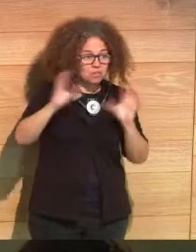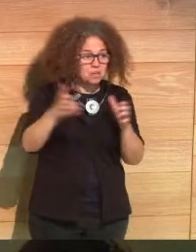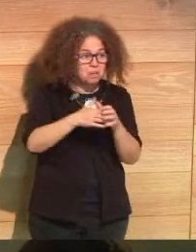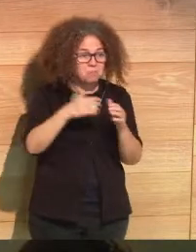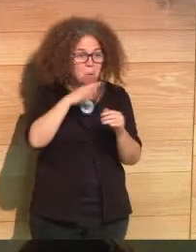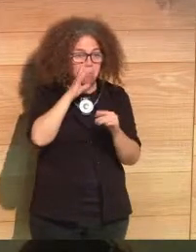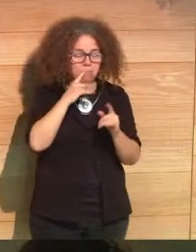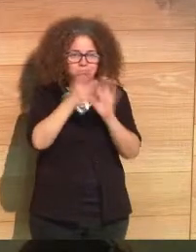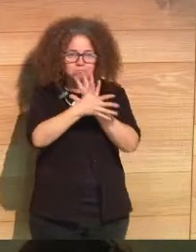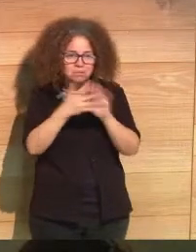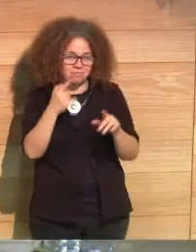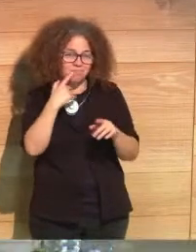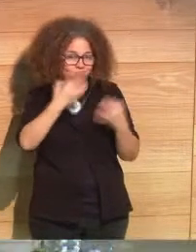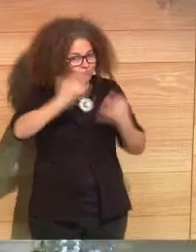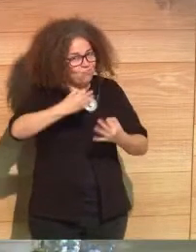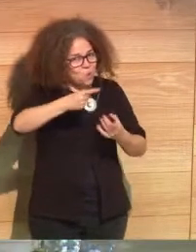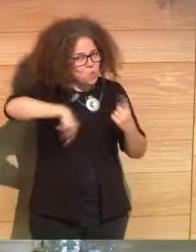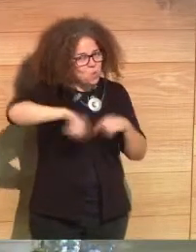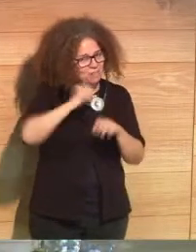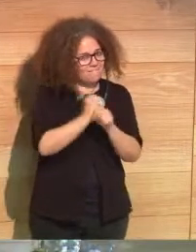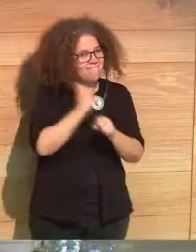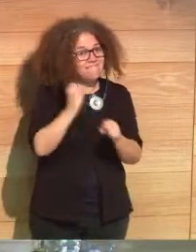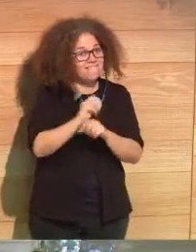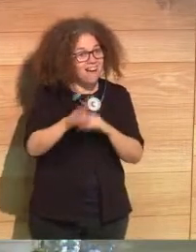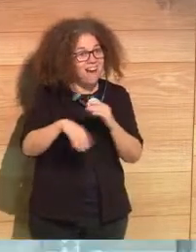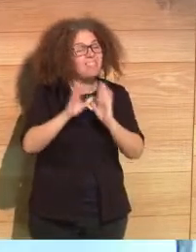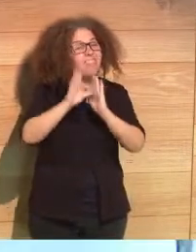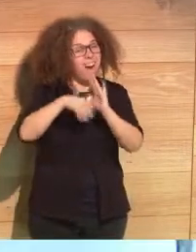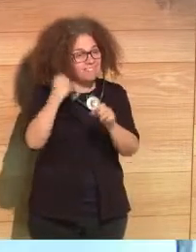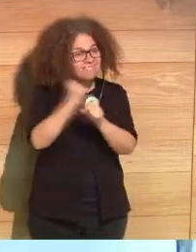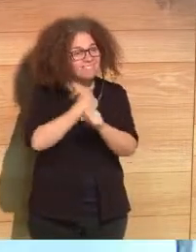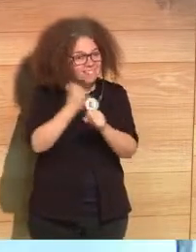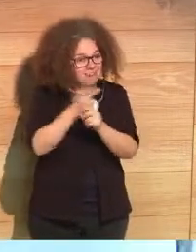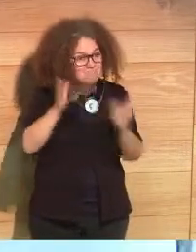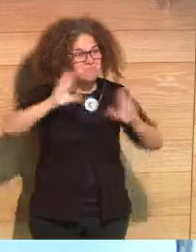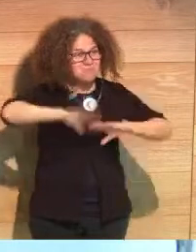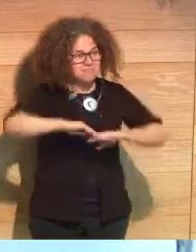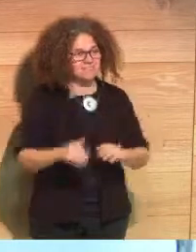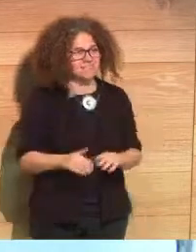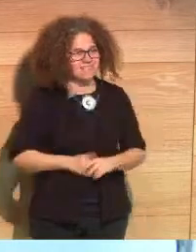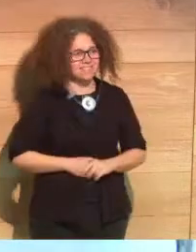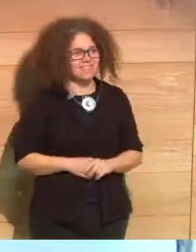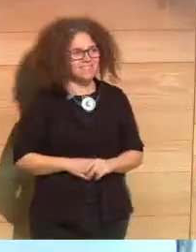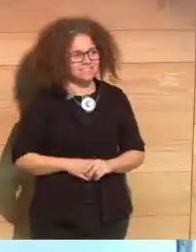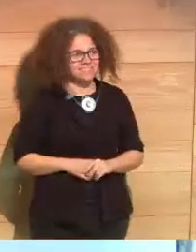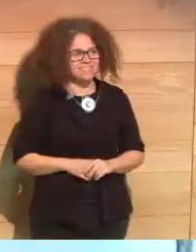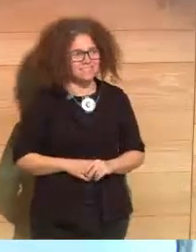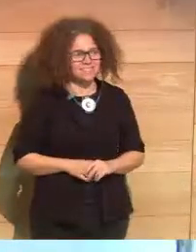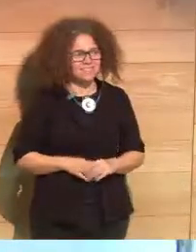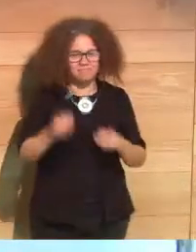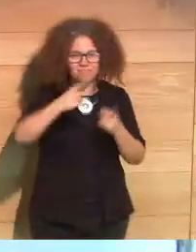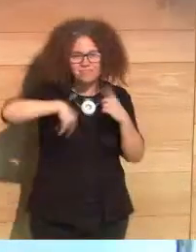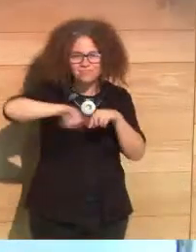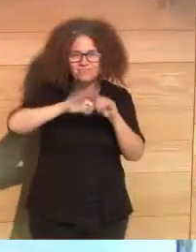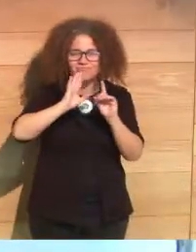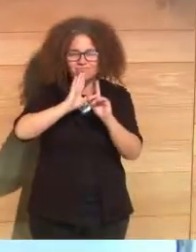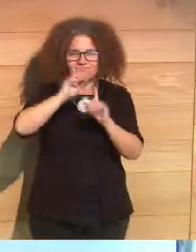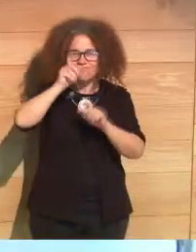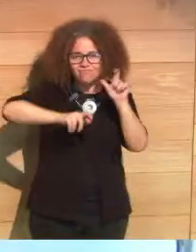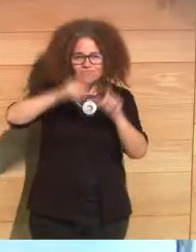who's been working till very late. Yeah, the people from the people in the shadow. I know about that.